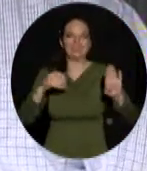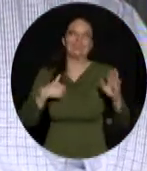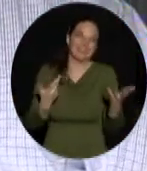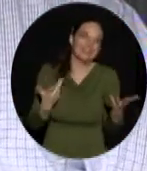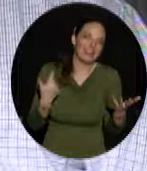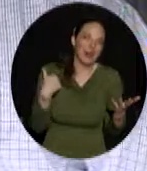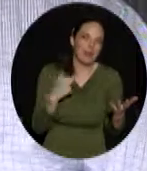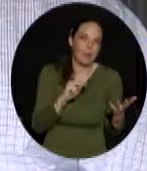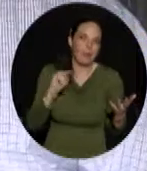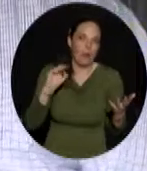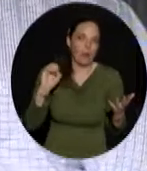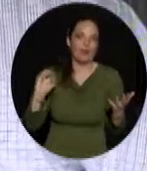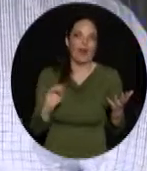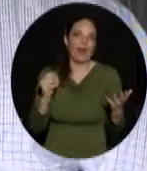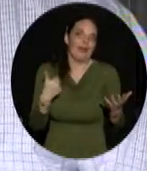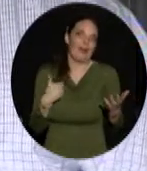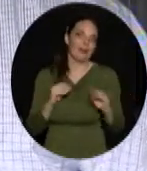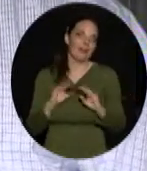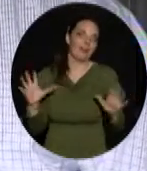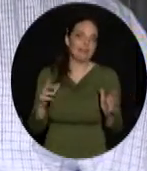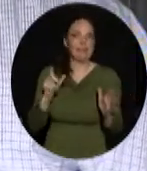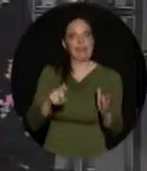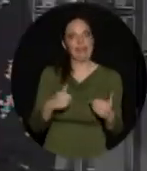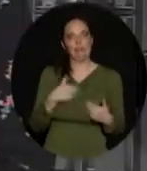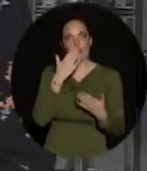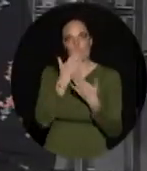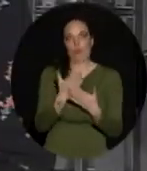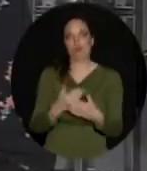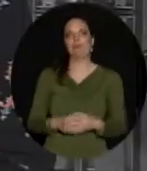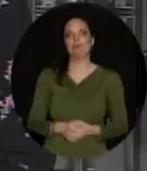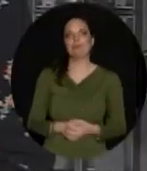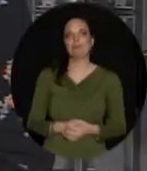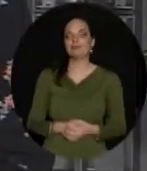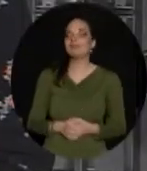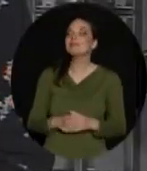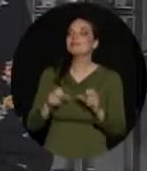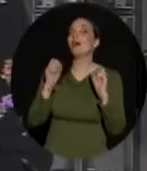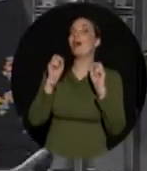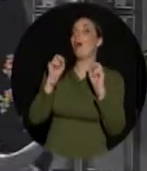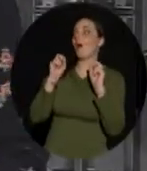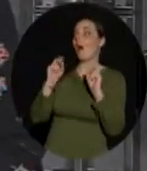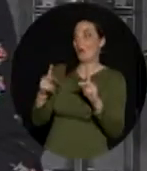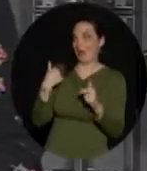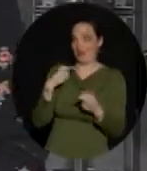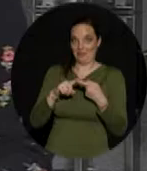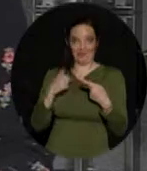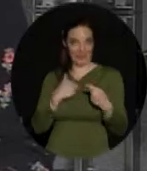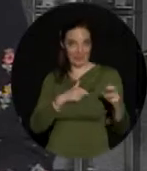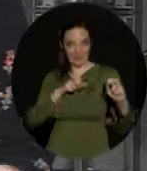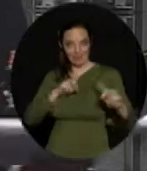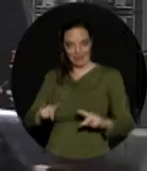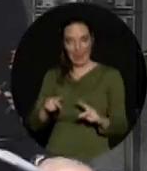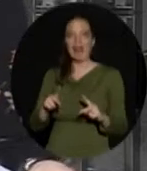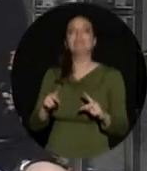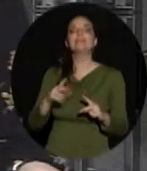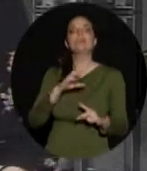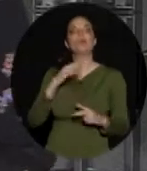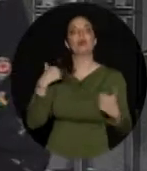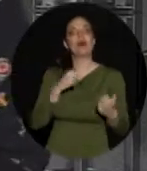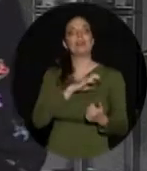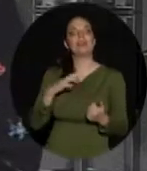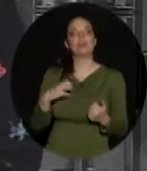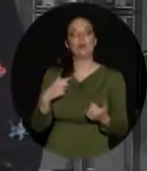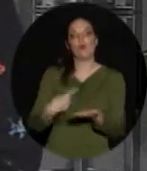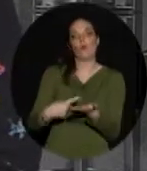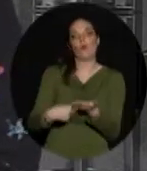good non-destructible one in your car. All right, when we come back to Healthy Cleveland, we're going to discuss traveling on the road in your well-prepared car.